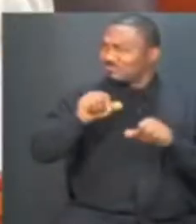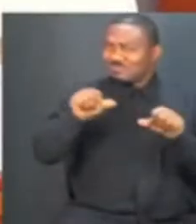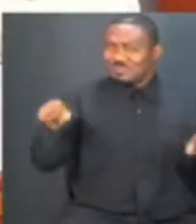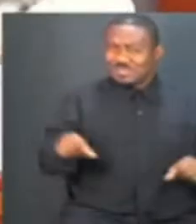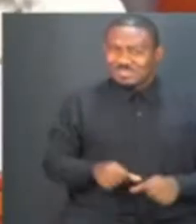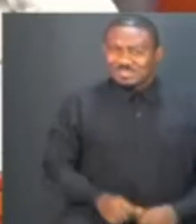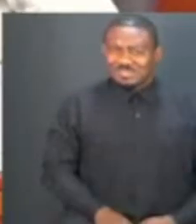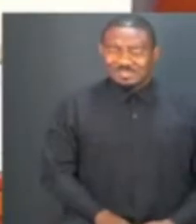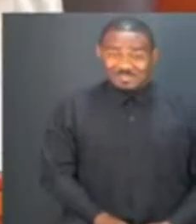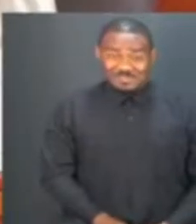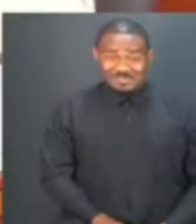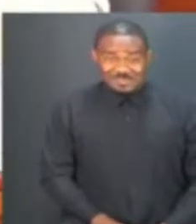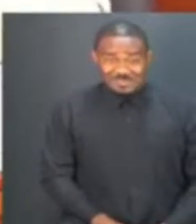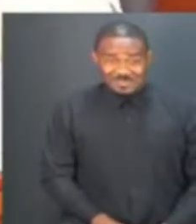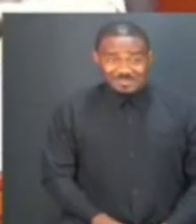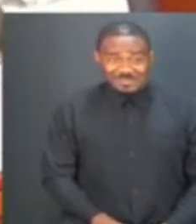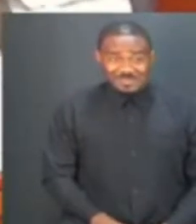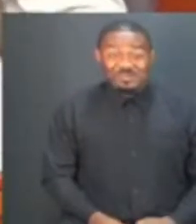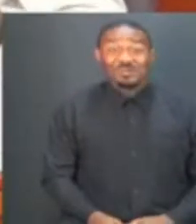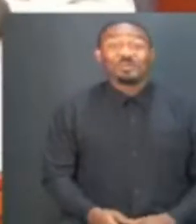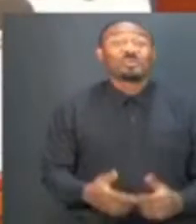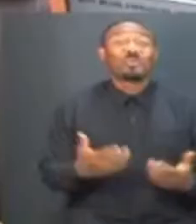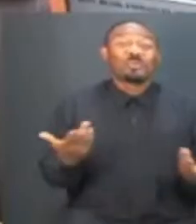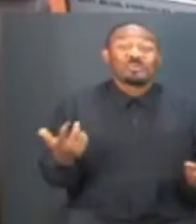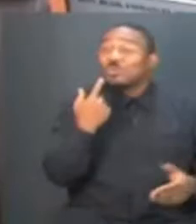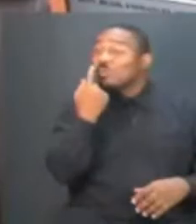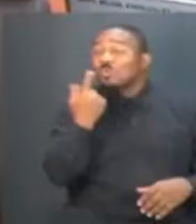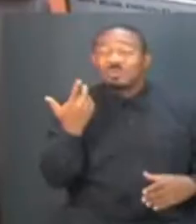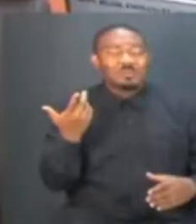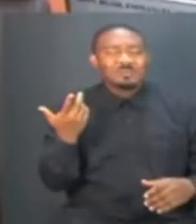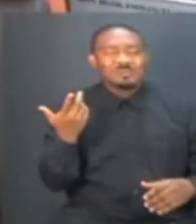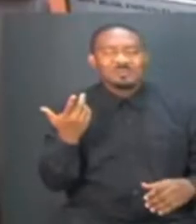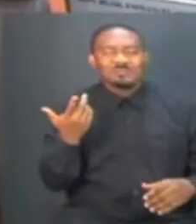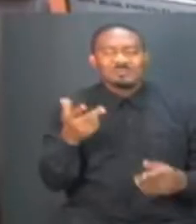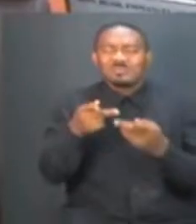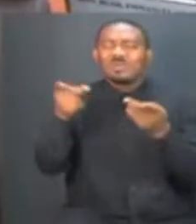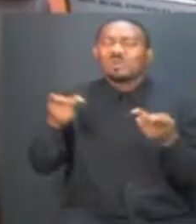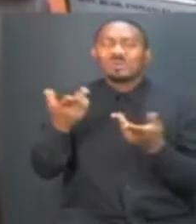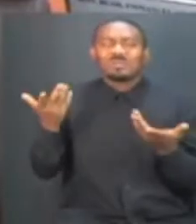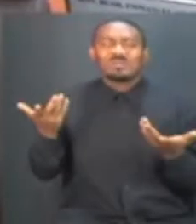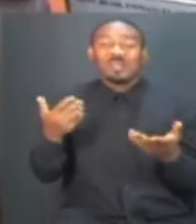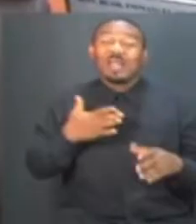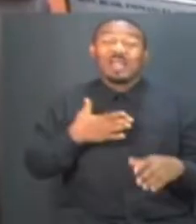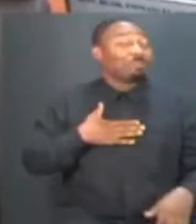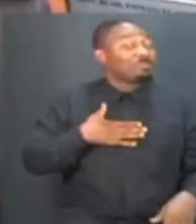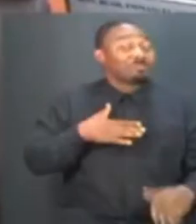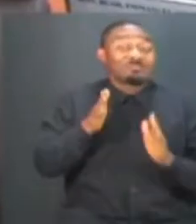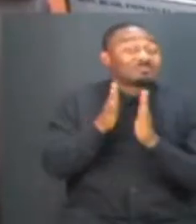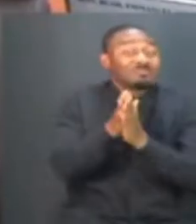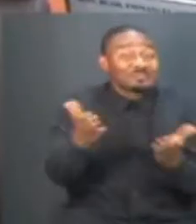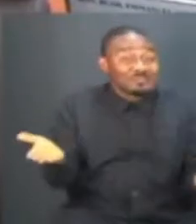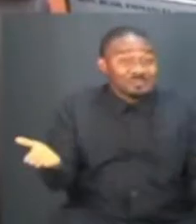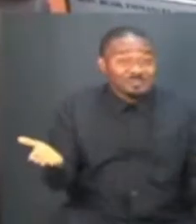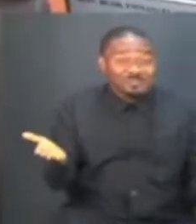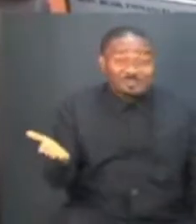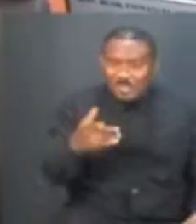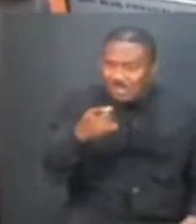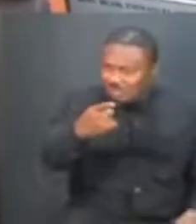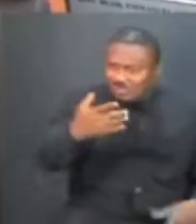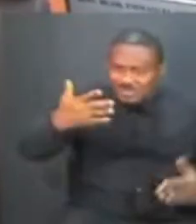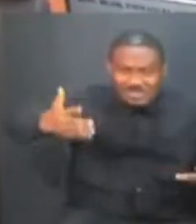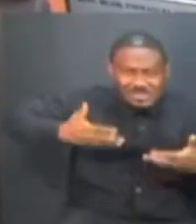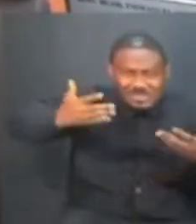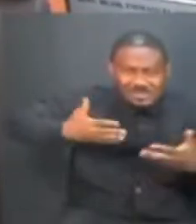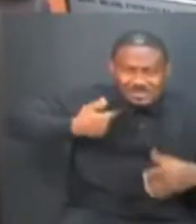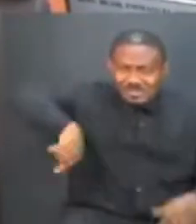Please. Which is common to which traditional area? I am saying you are urging on us a